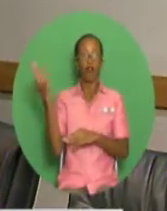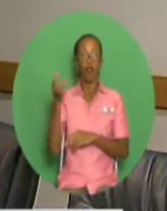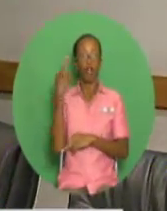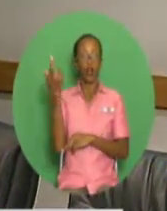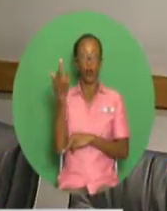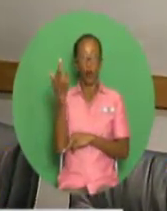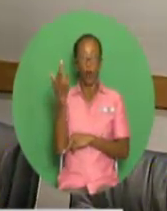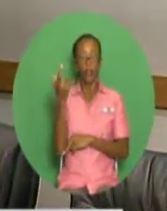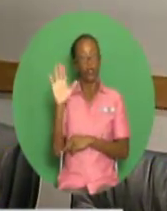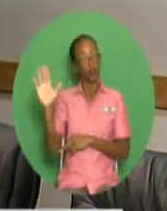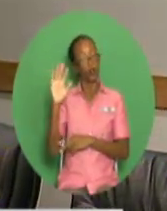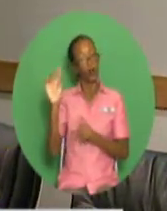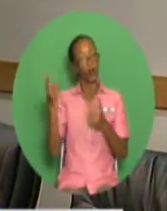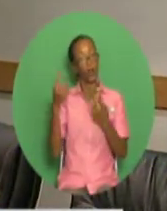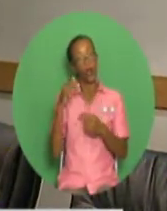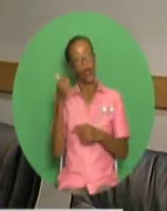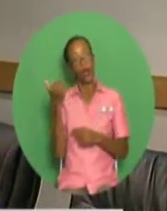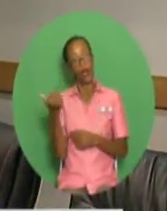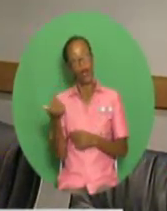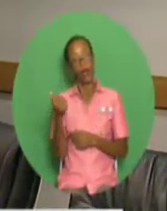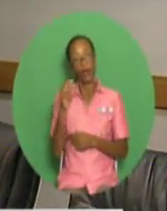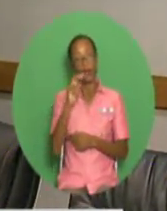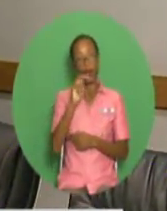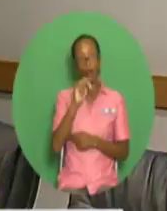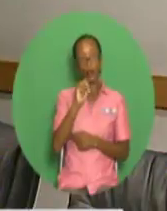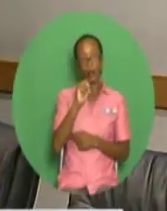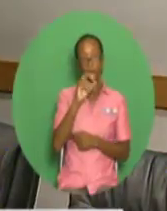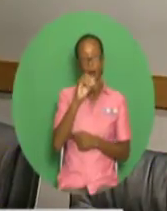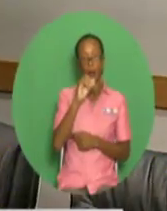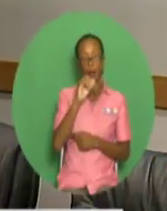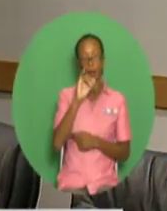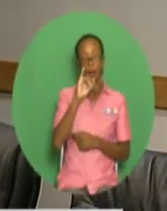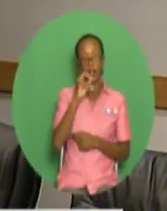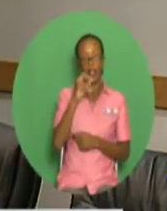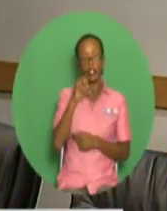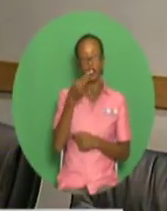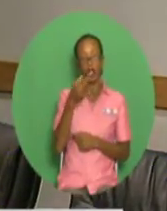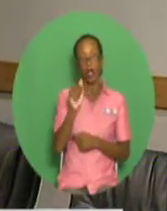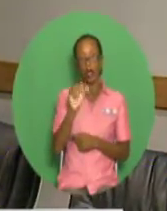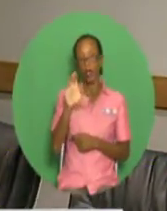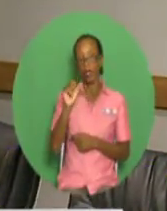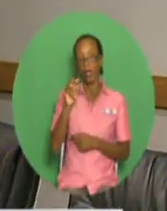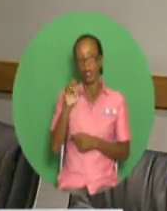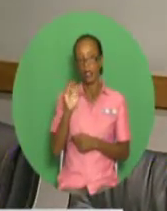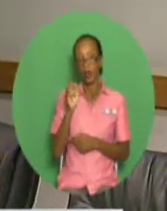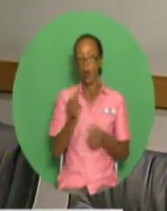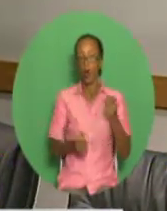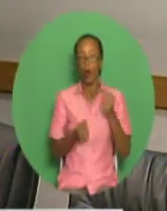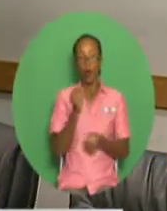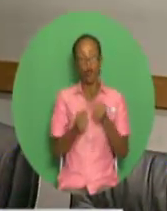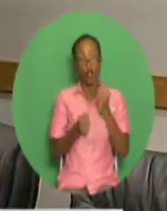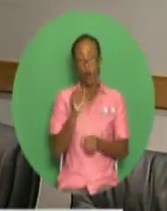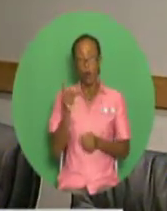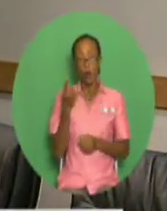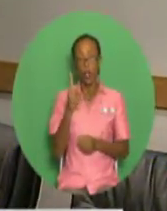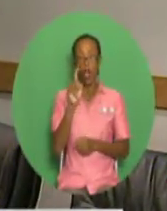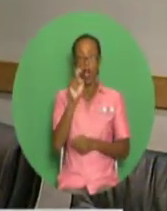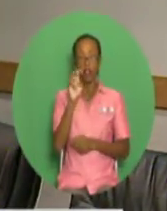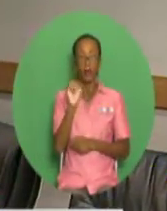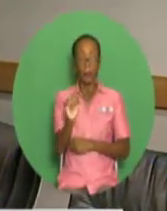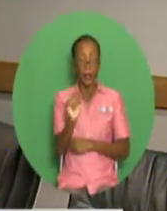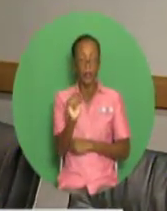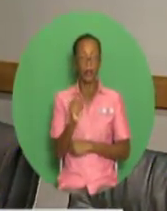2. Noisha Kane as well. Noisha Kane won the bronze medal in the 100 meters. for the first time in our history, Madam